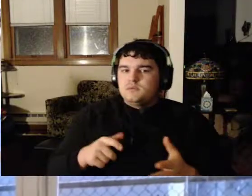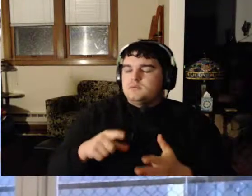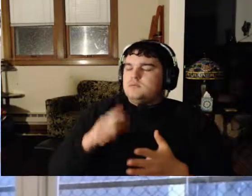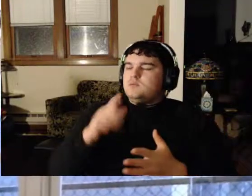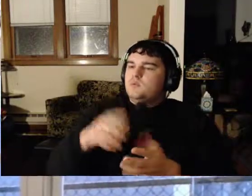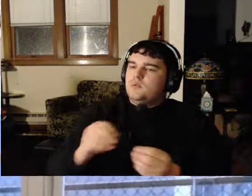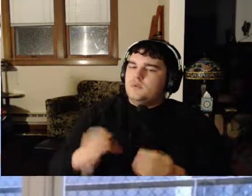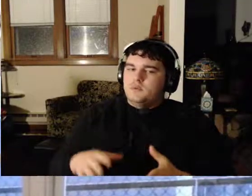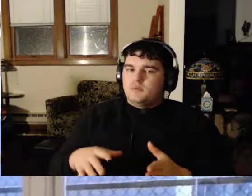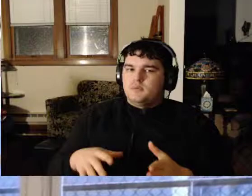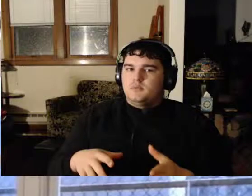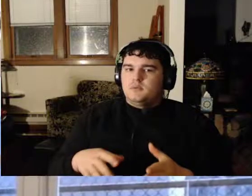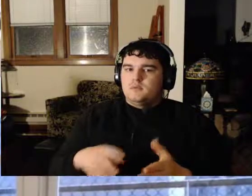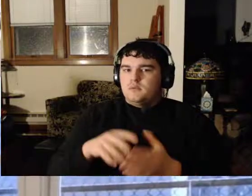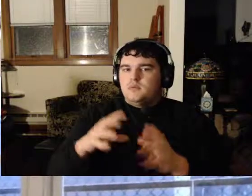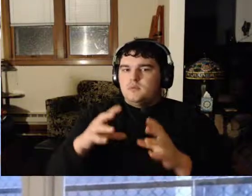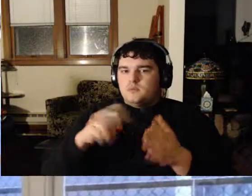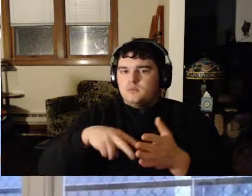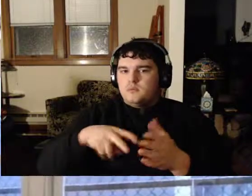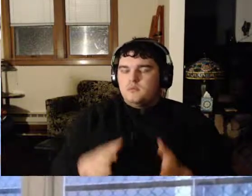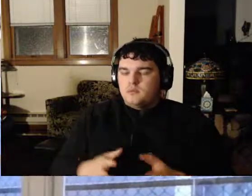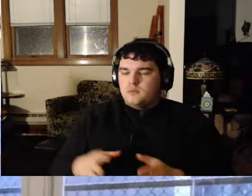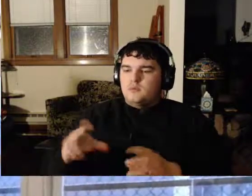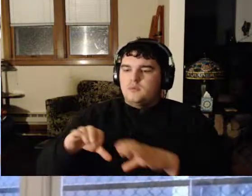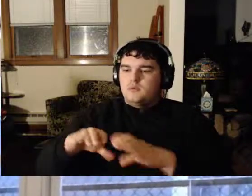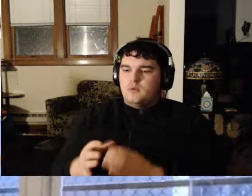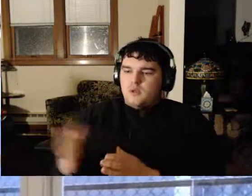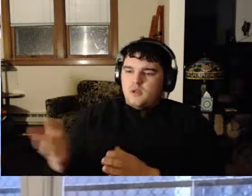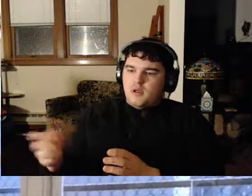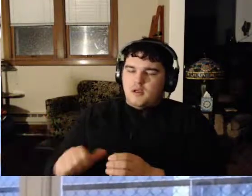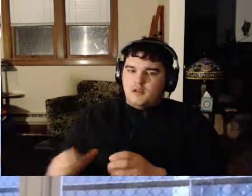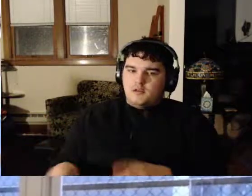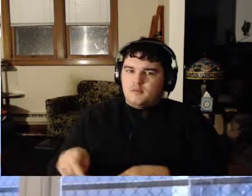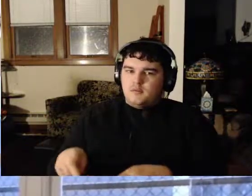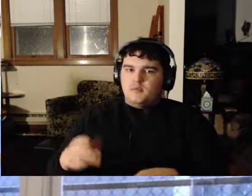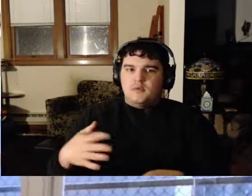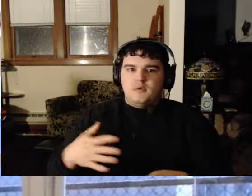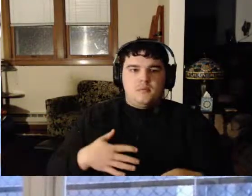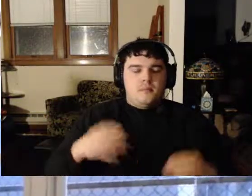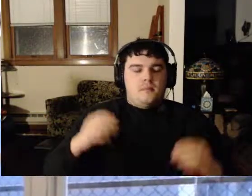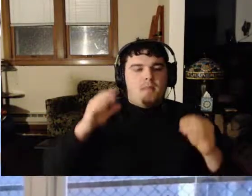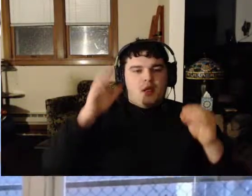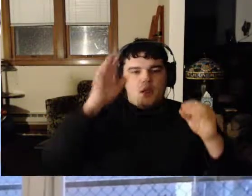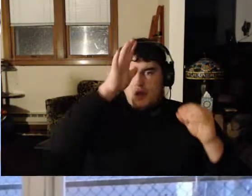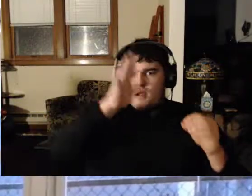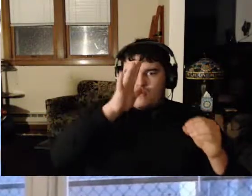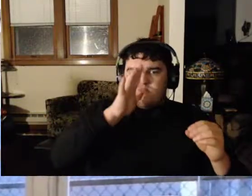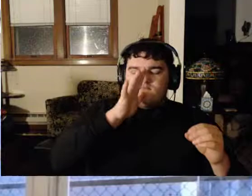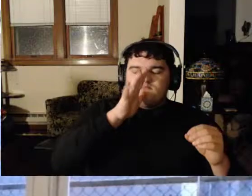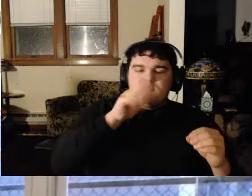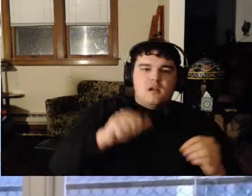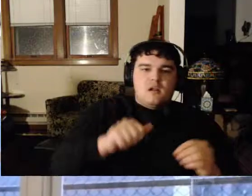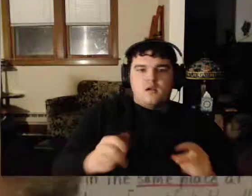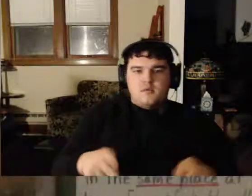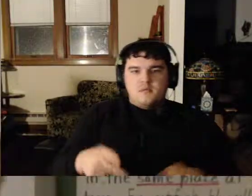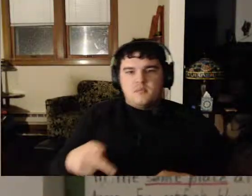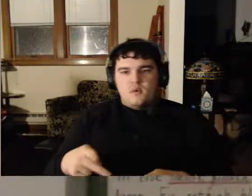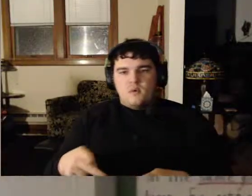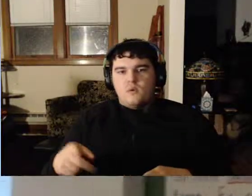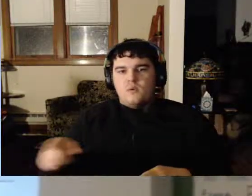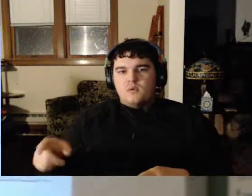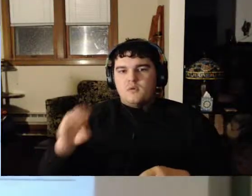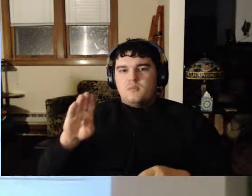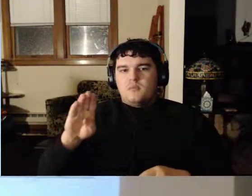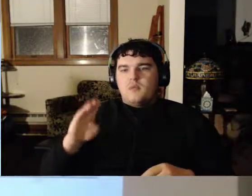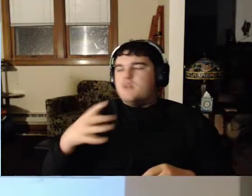classmates, my class member, my parents, whoever likes Barack Obama. Good job. Thank